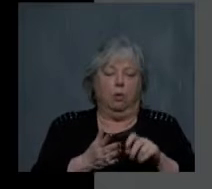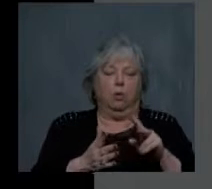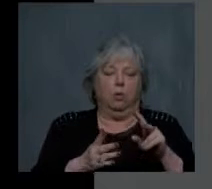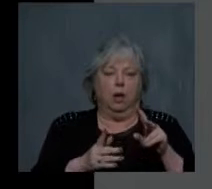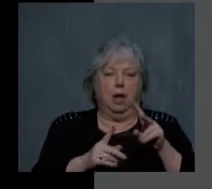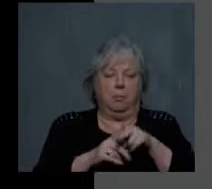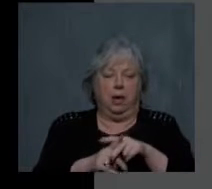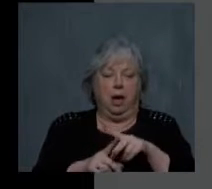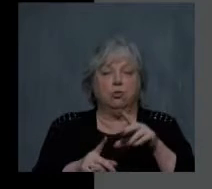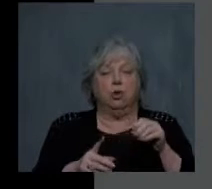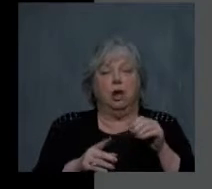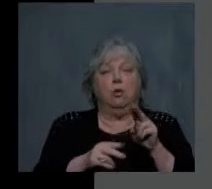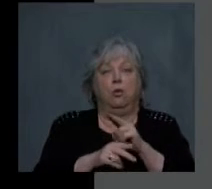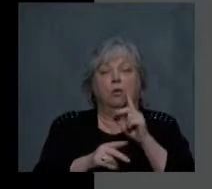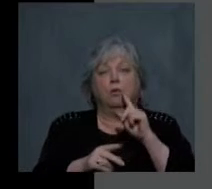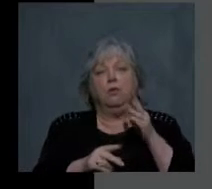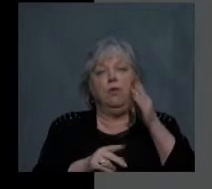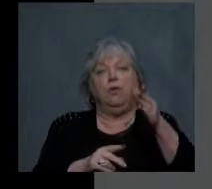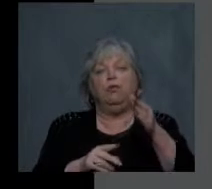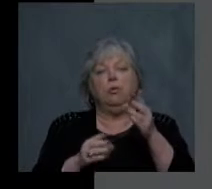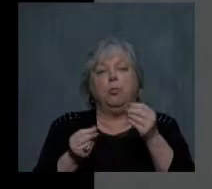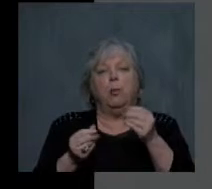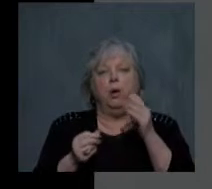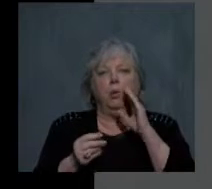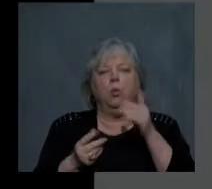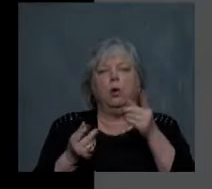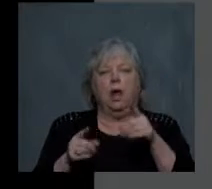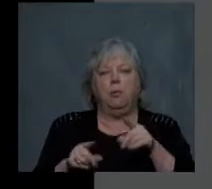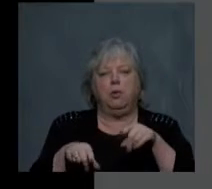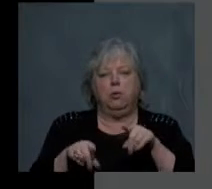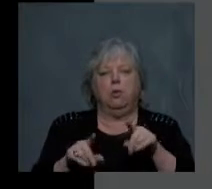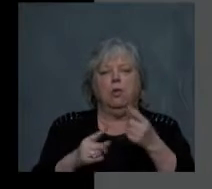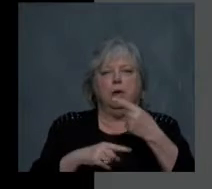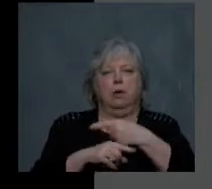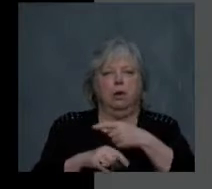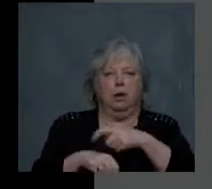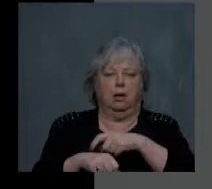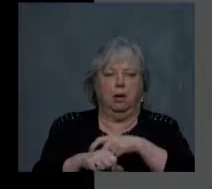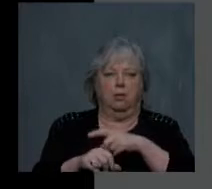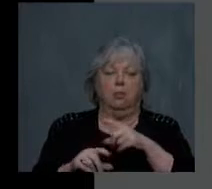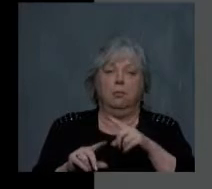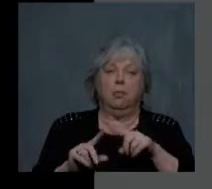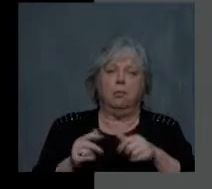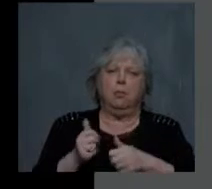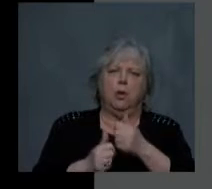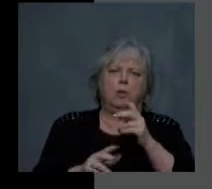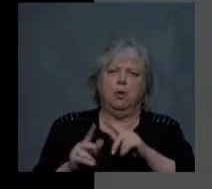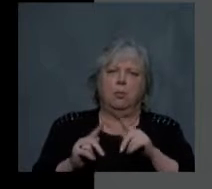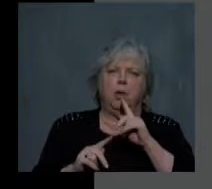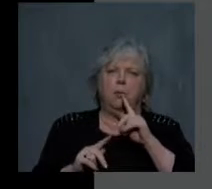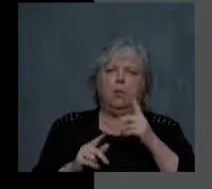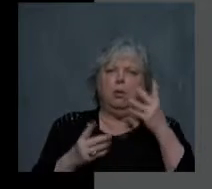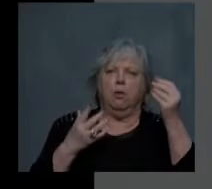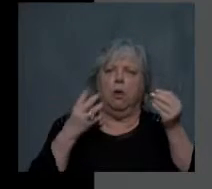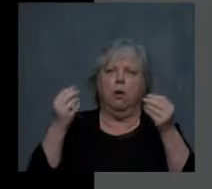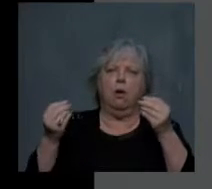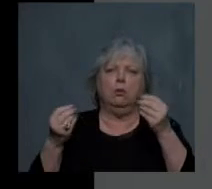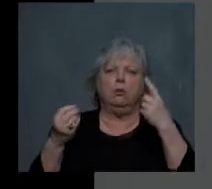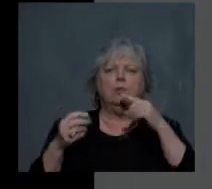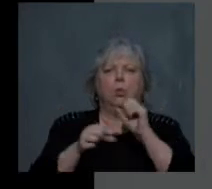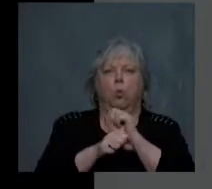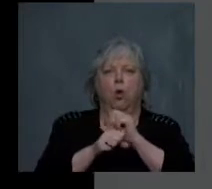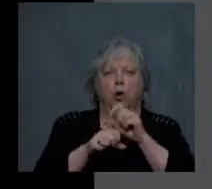future property would be during the daytime, when most of the people who live around there are at work.